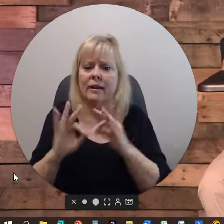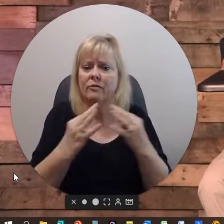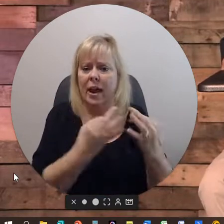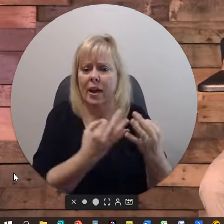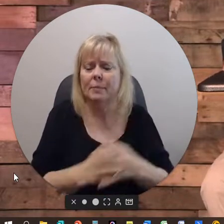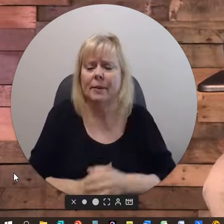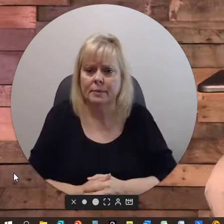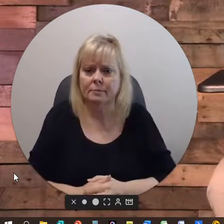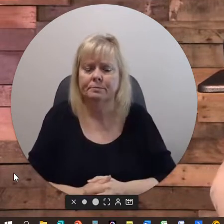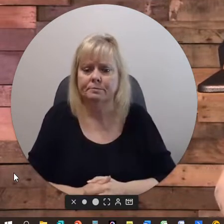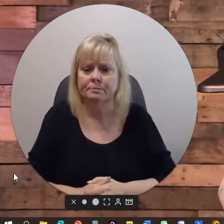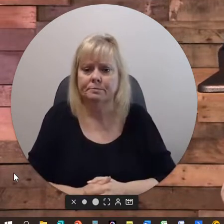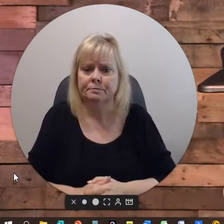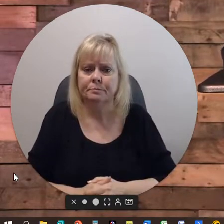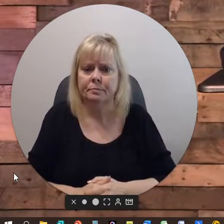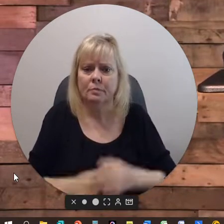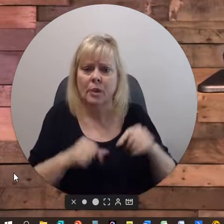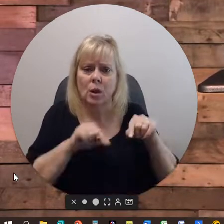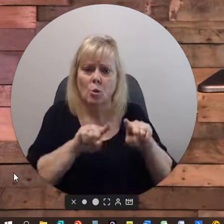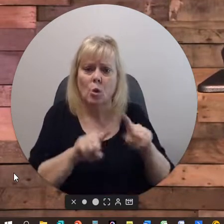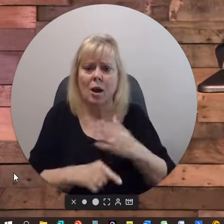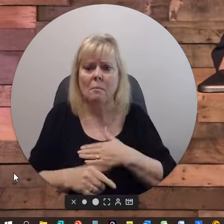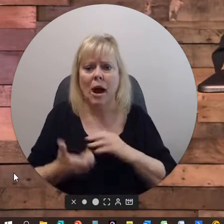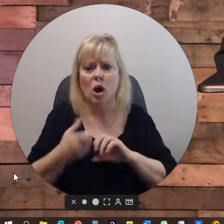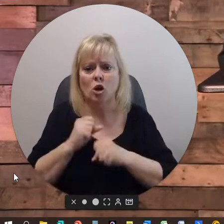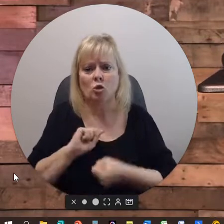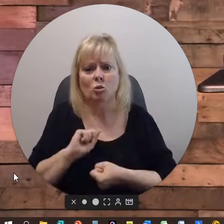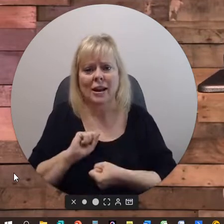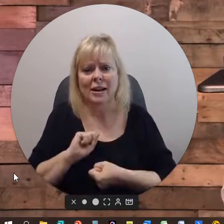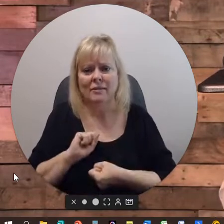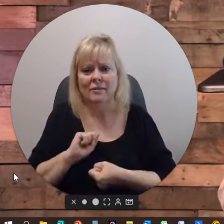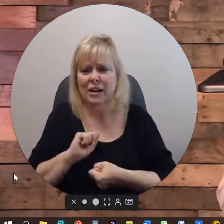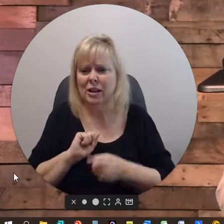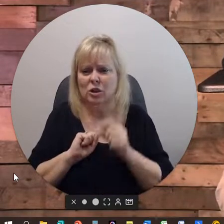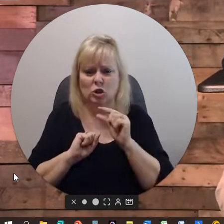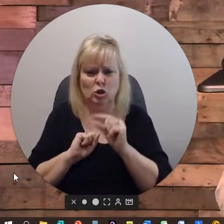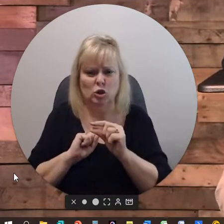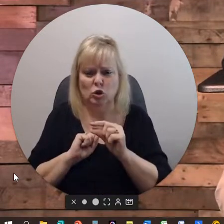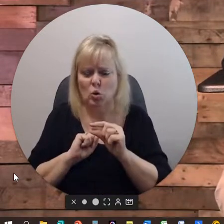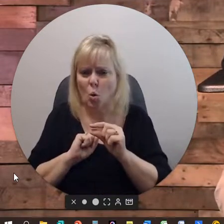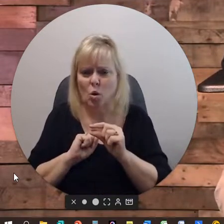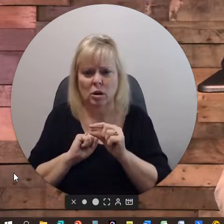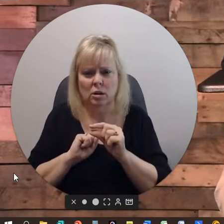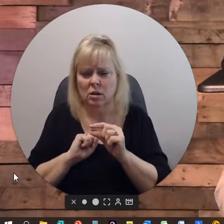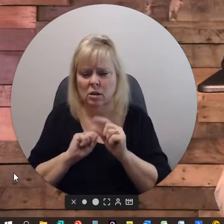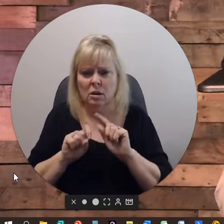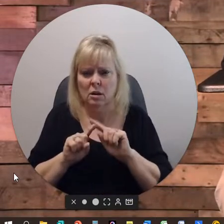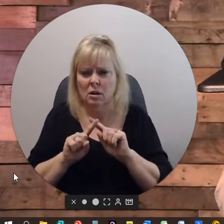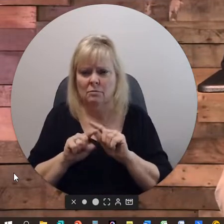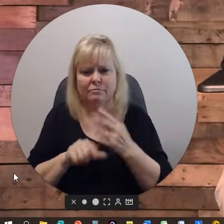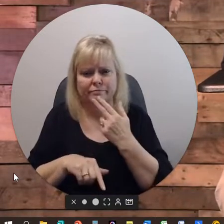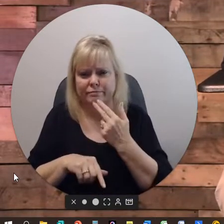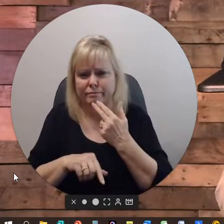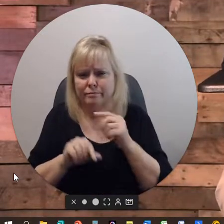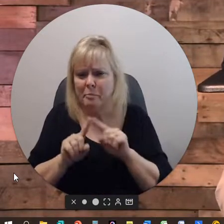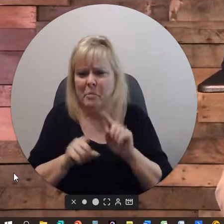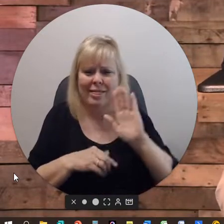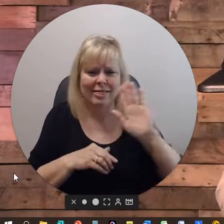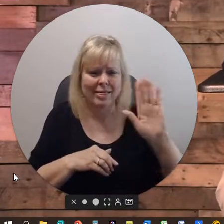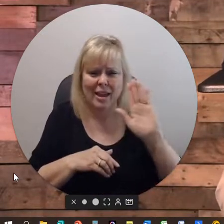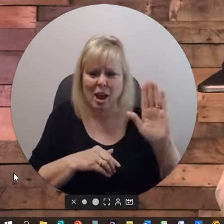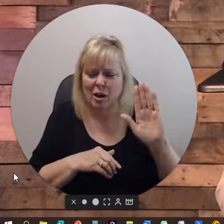while my grief is pale in comparison to what they're going through, those losses